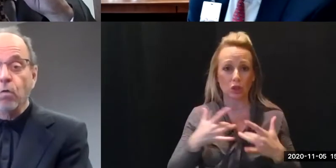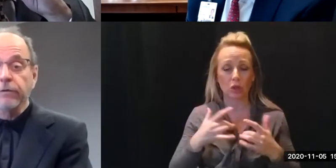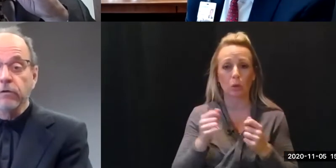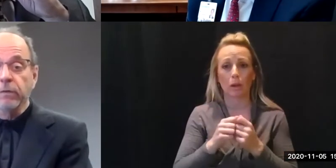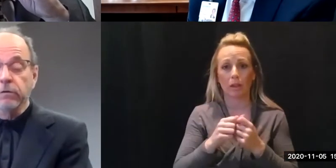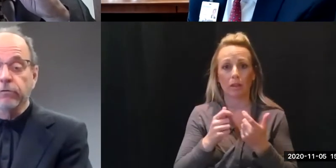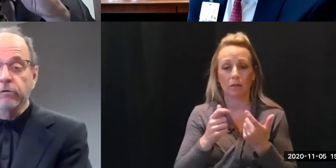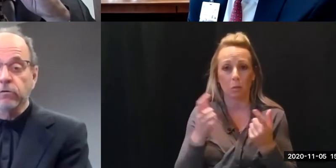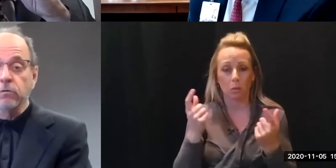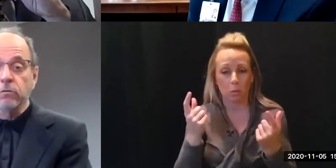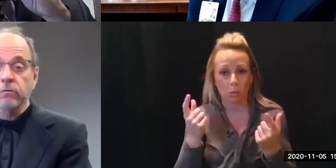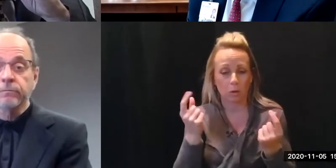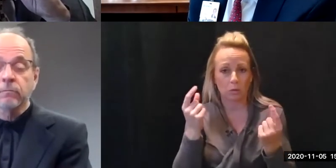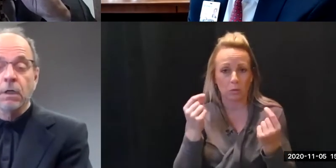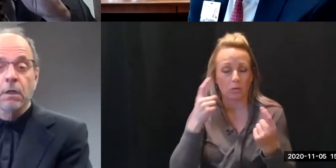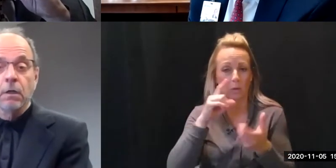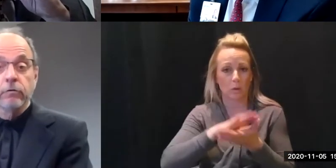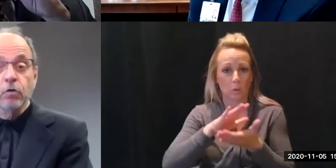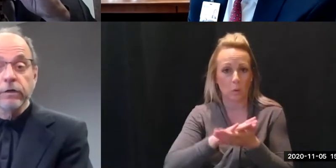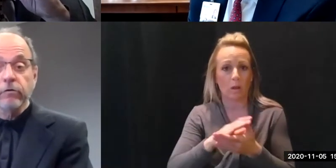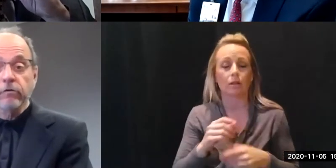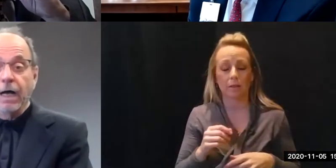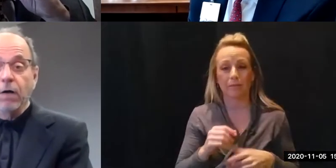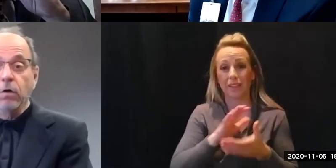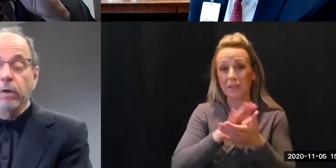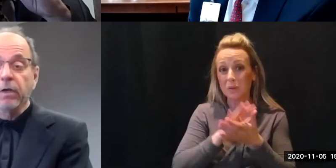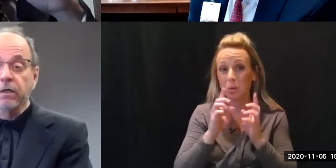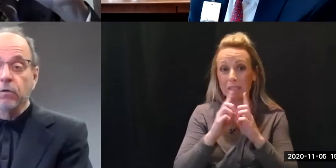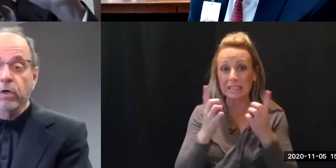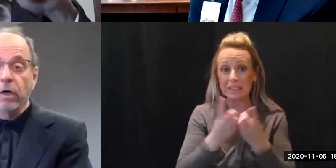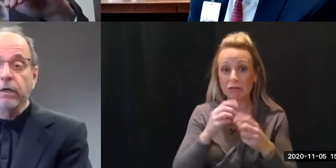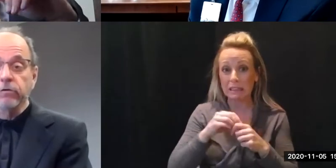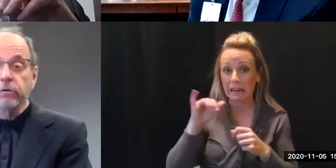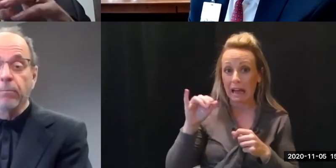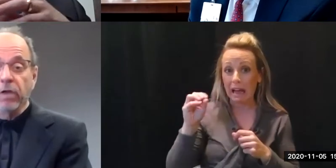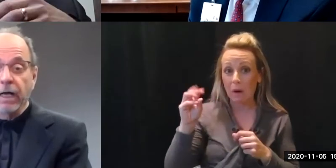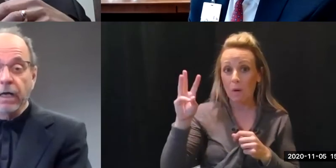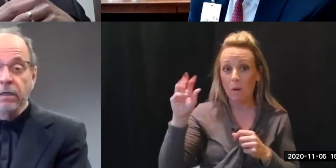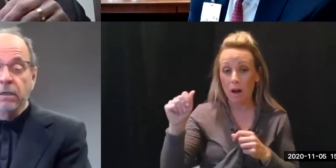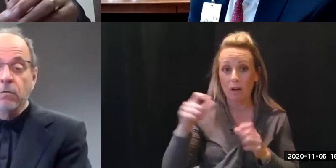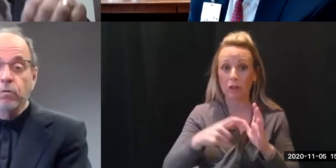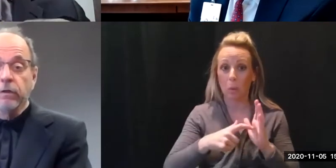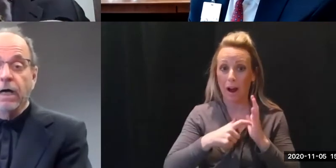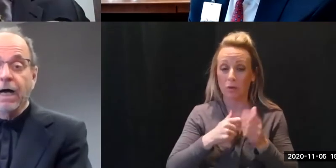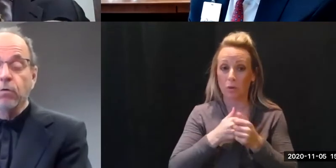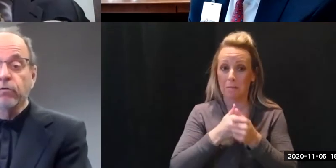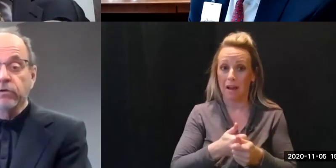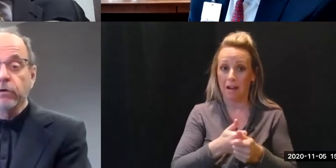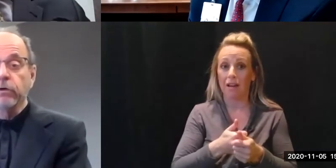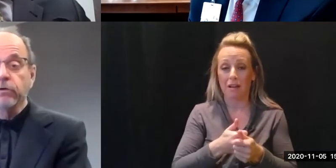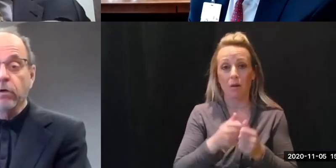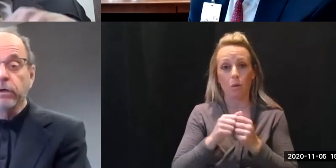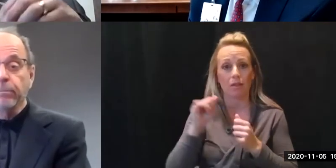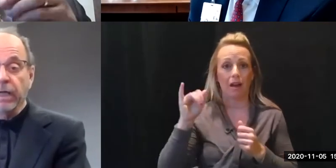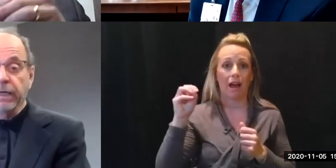ask what this means for the schools. School districts in Iowa are required to comply with Iowa's